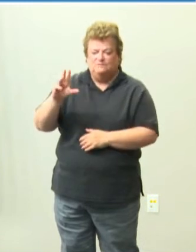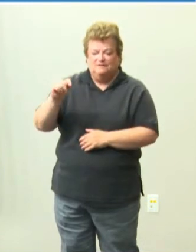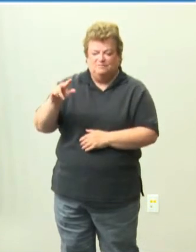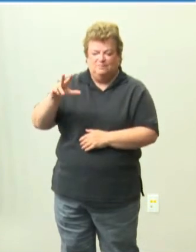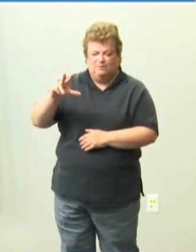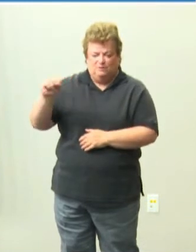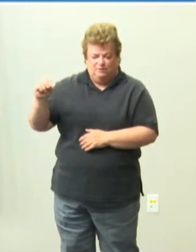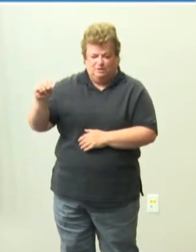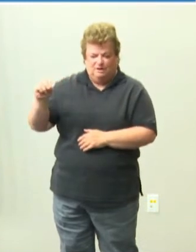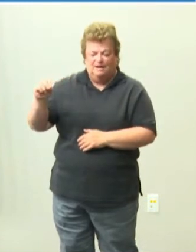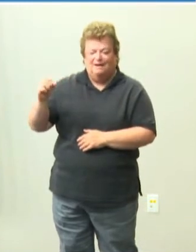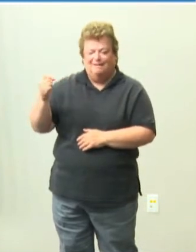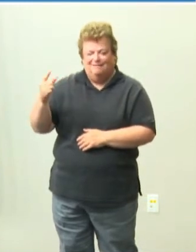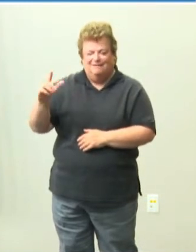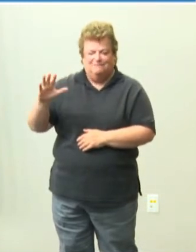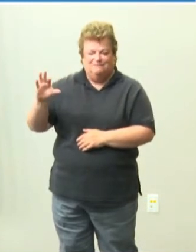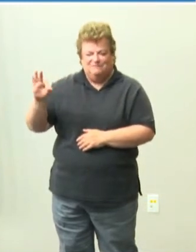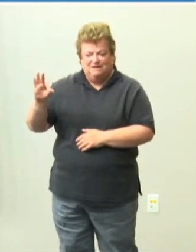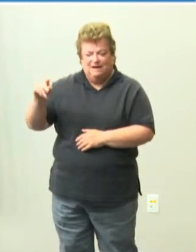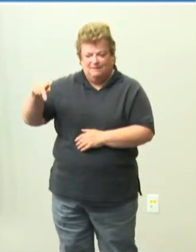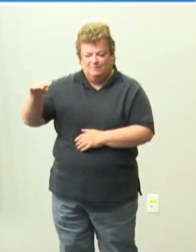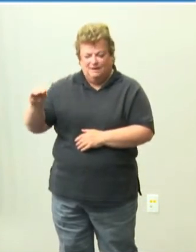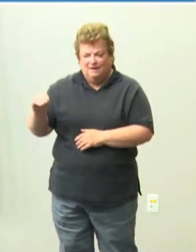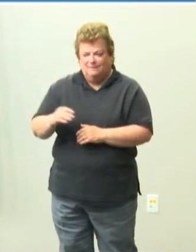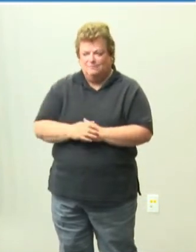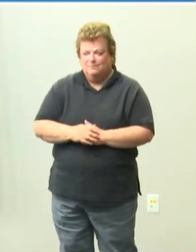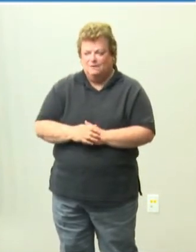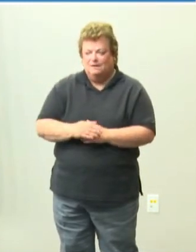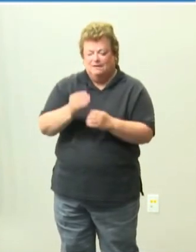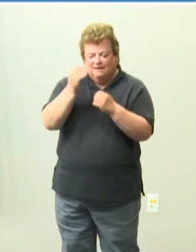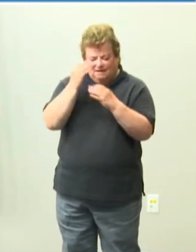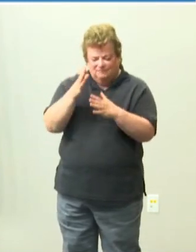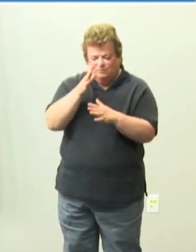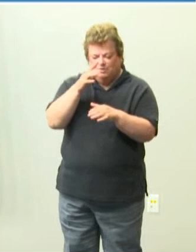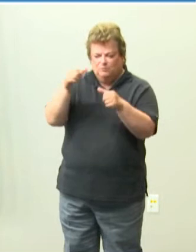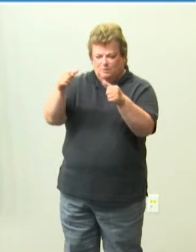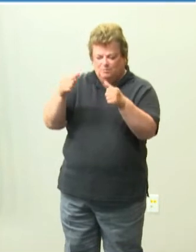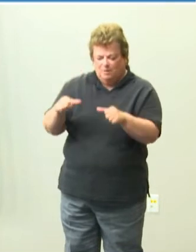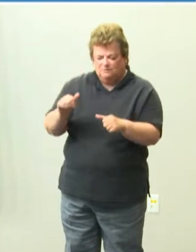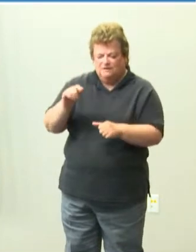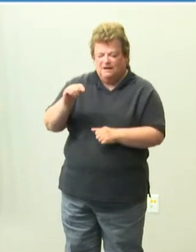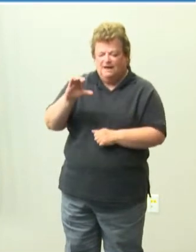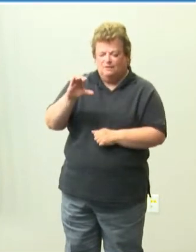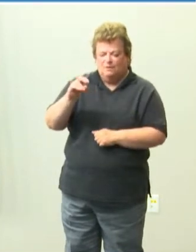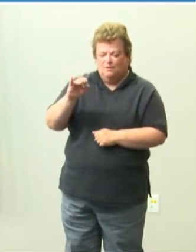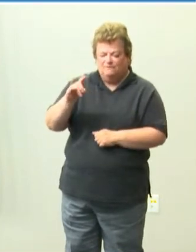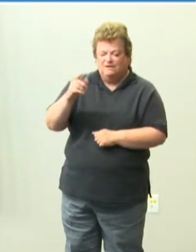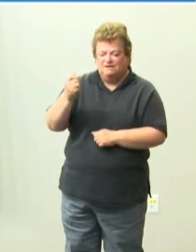at 11:59 p.m. And information will be posted at